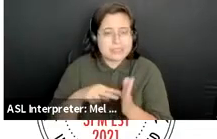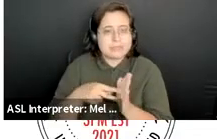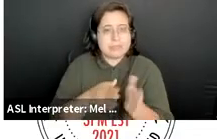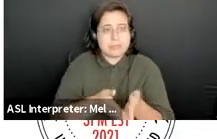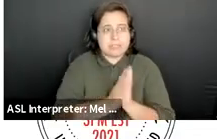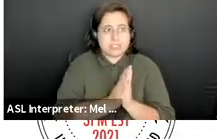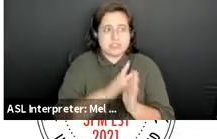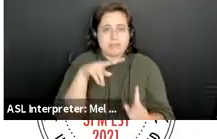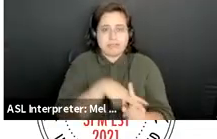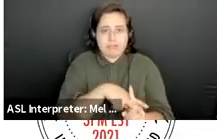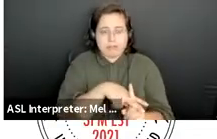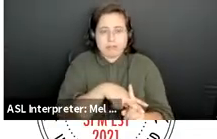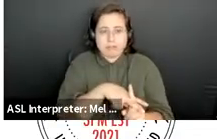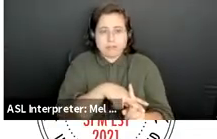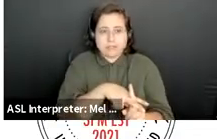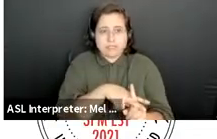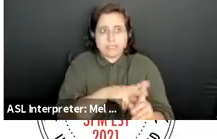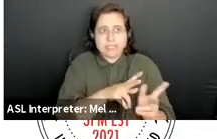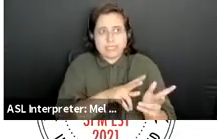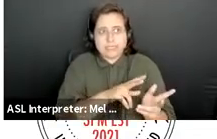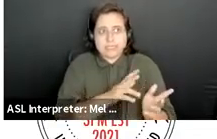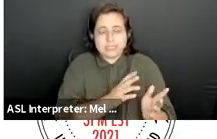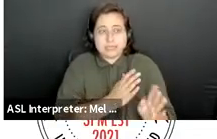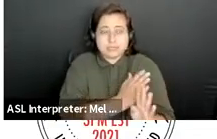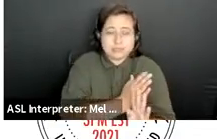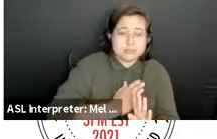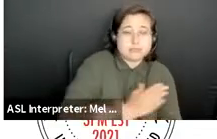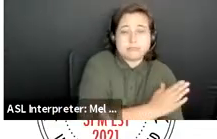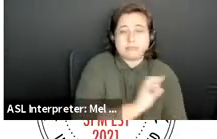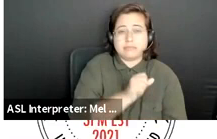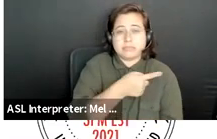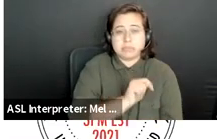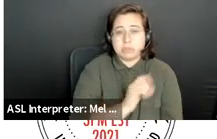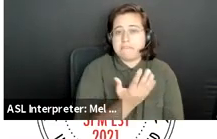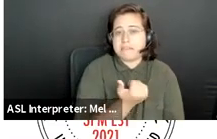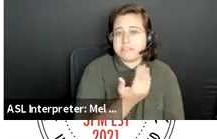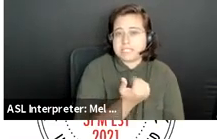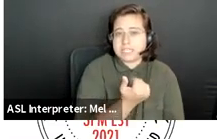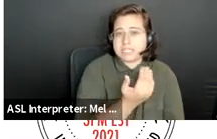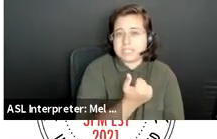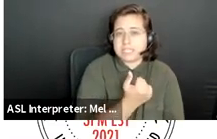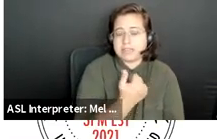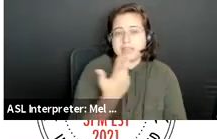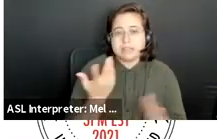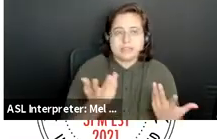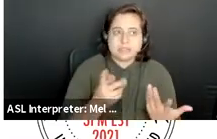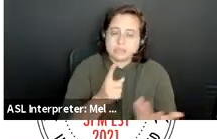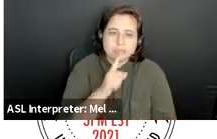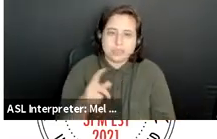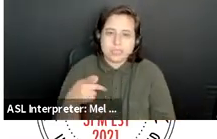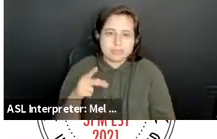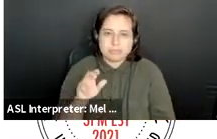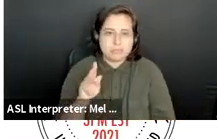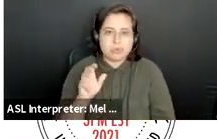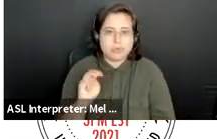filed no later than September 15th. So premium processing is pretty much a given right now for early in